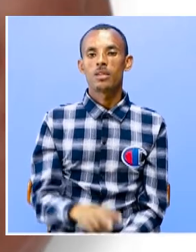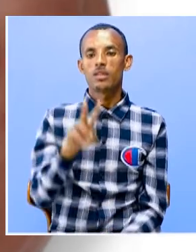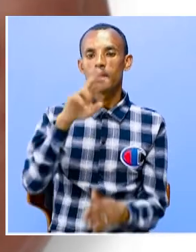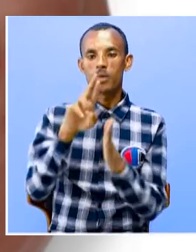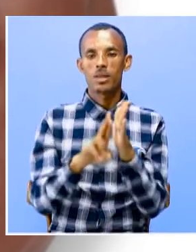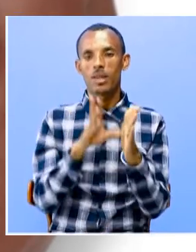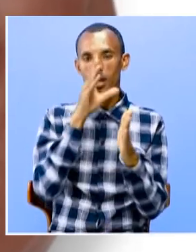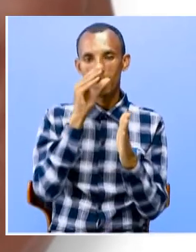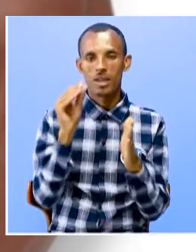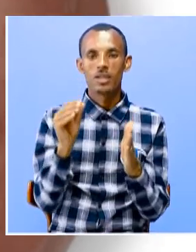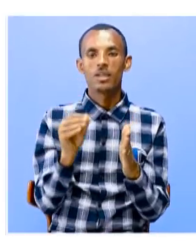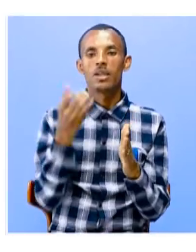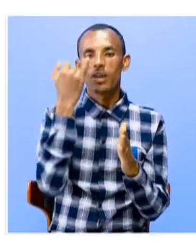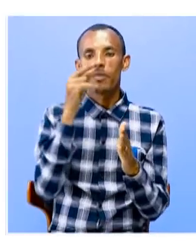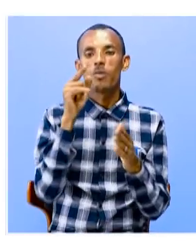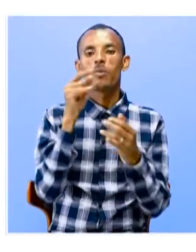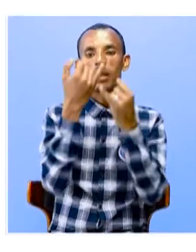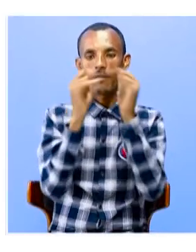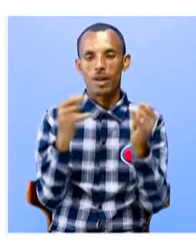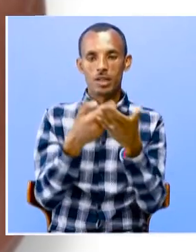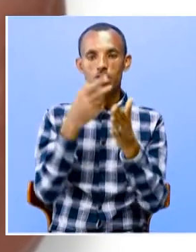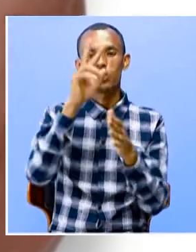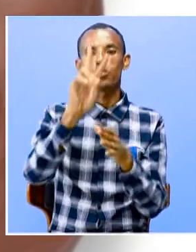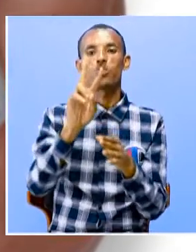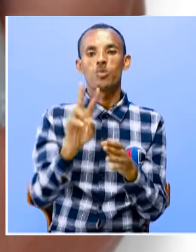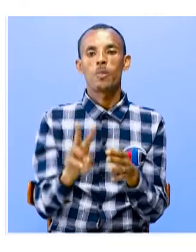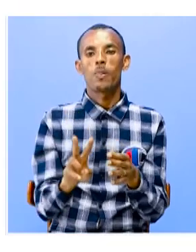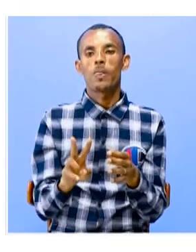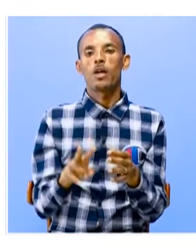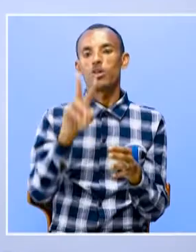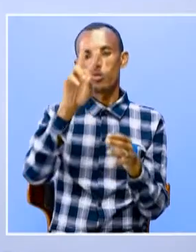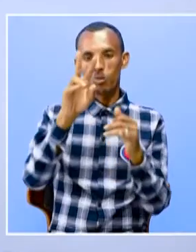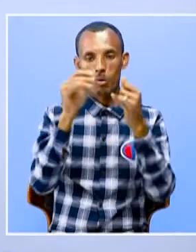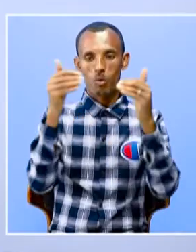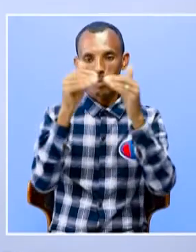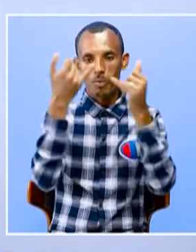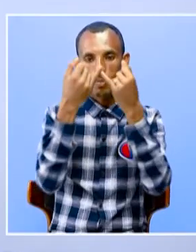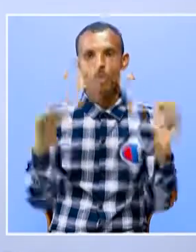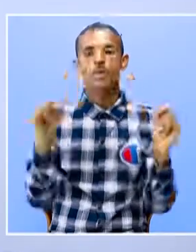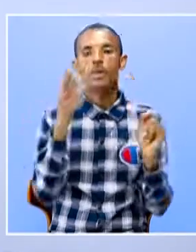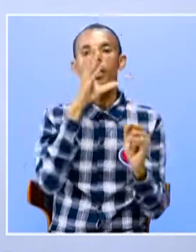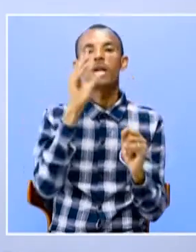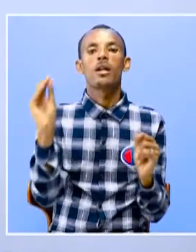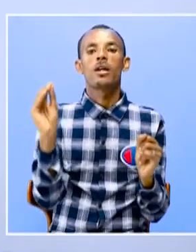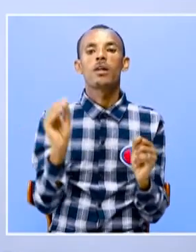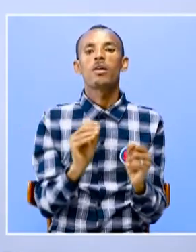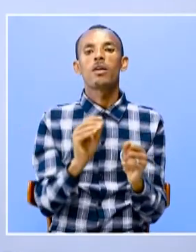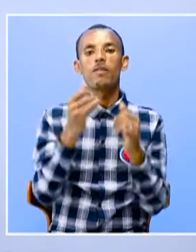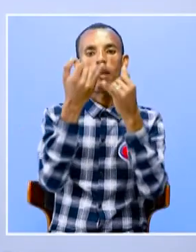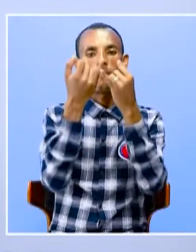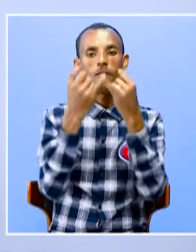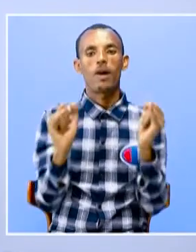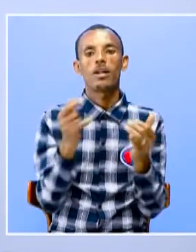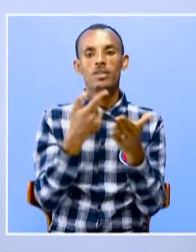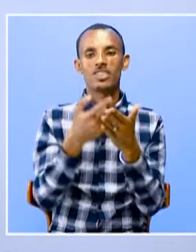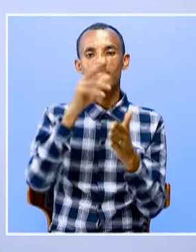units. So if you divide these two pieces into 2 pieces, and if you divide this